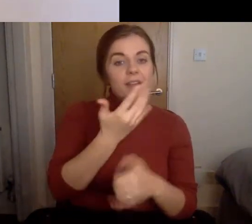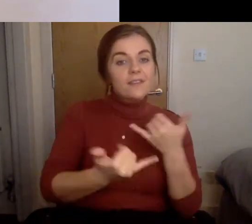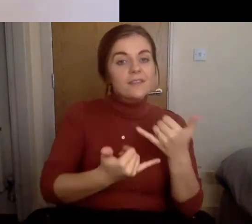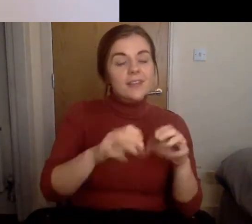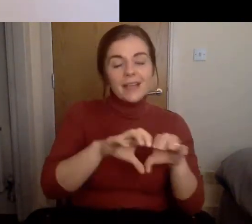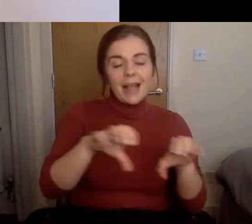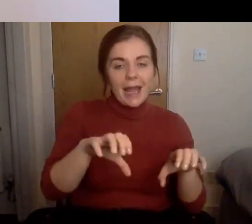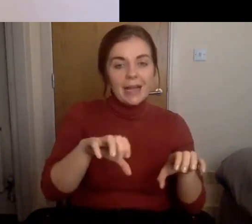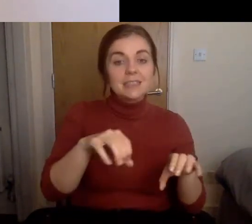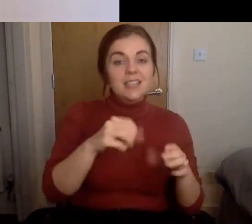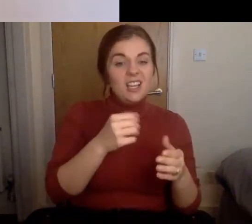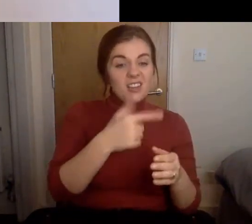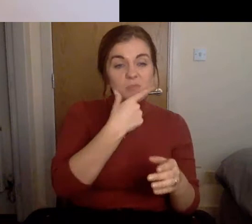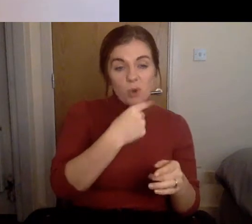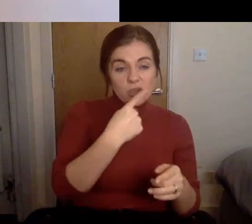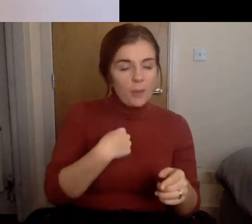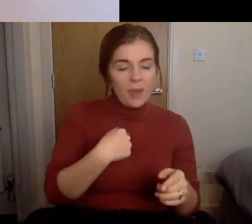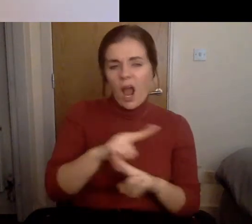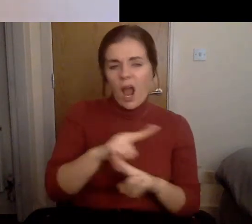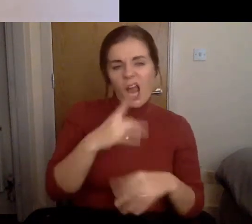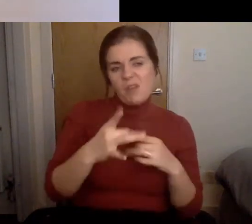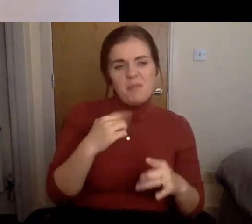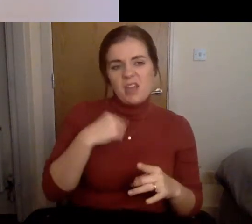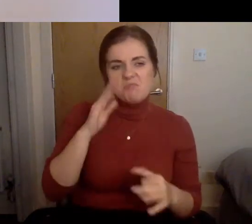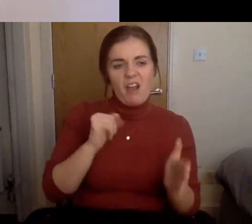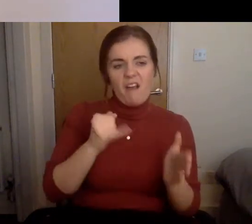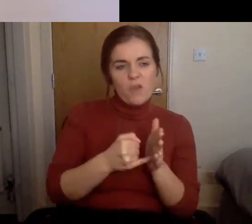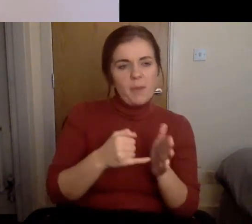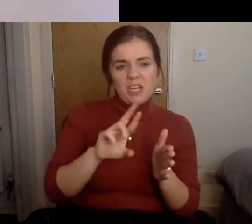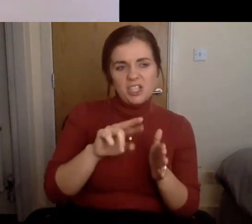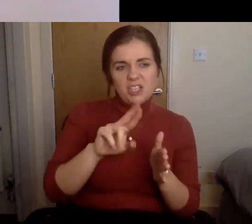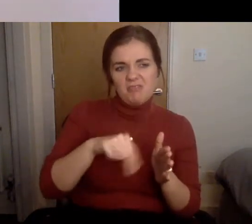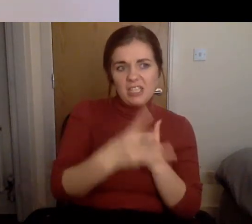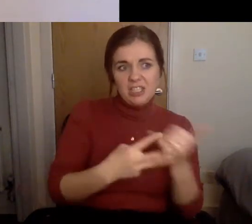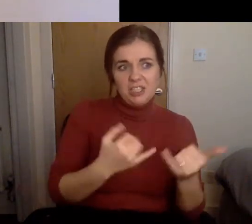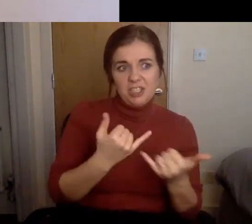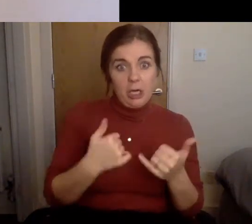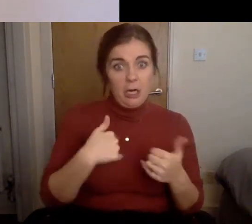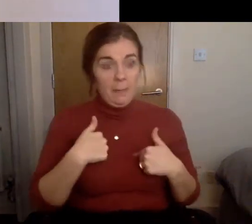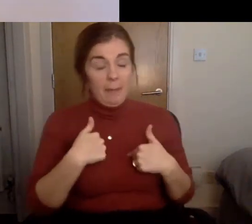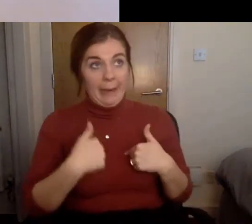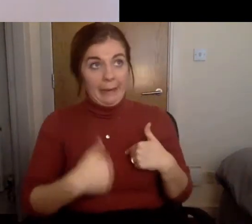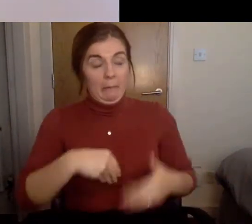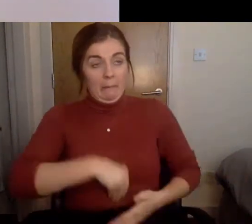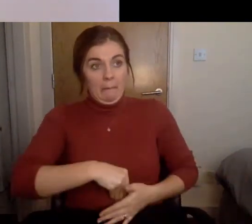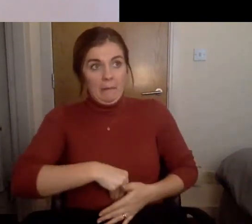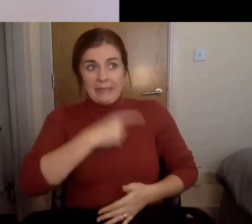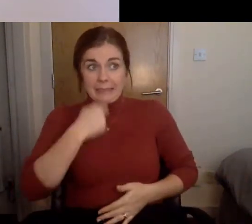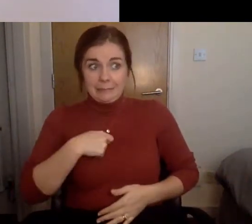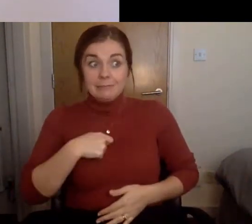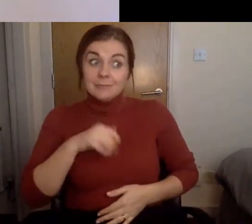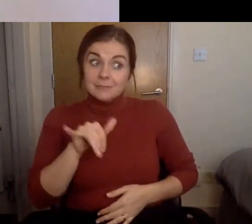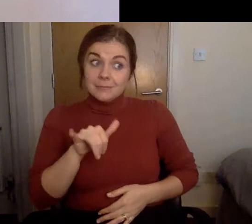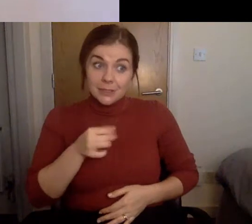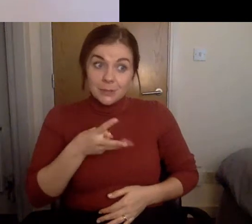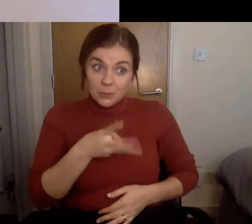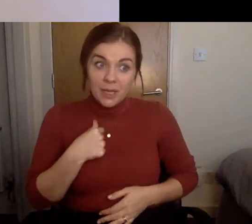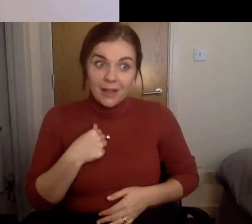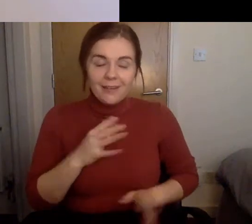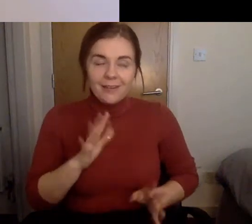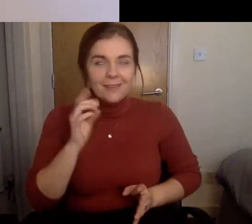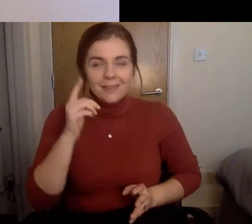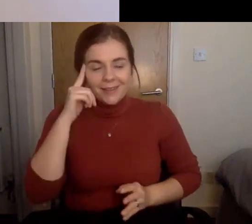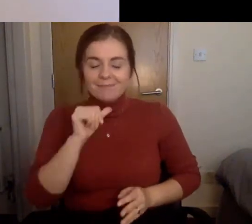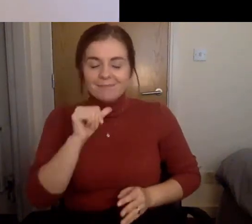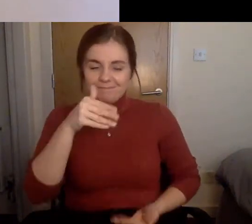year. And my instinct was to say, yes, you are. But I didn't. And I